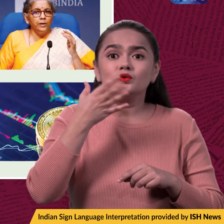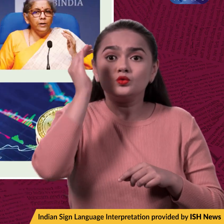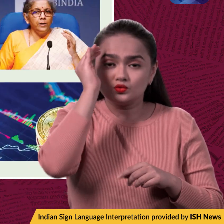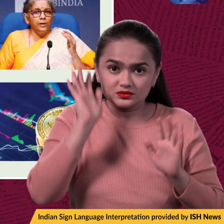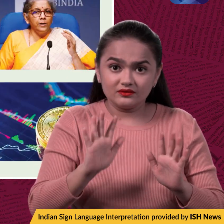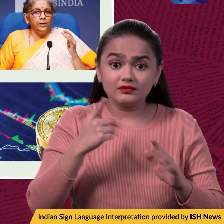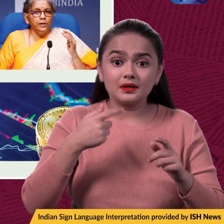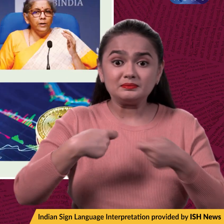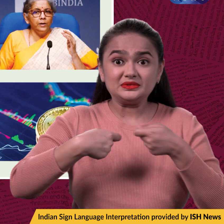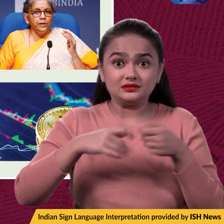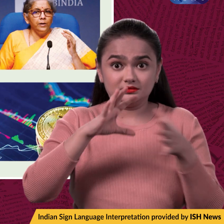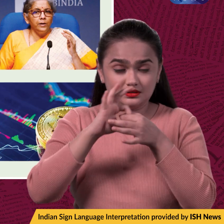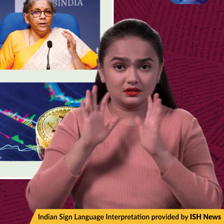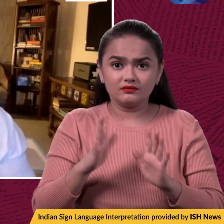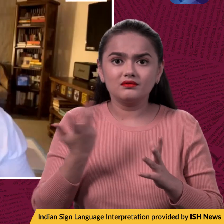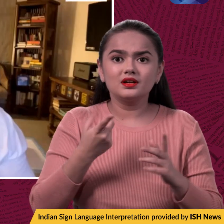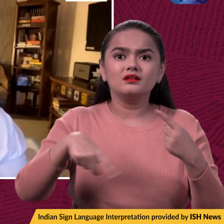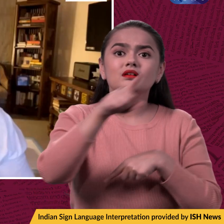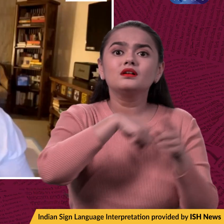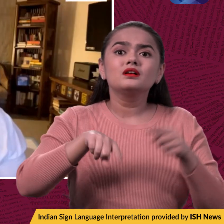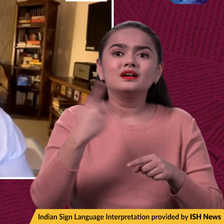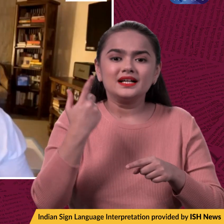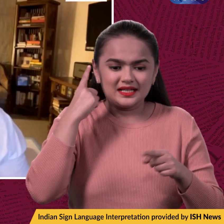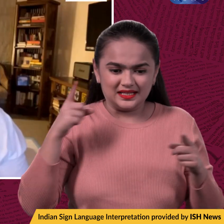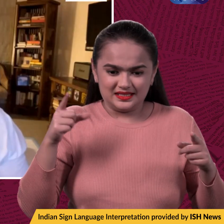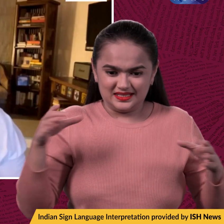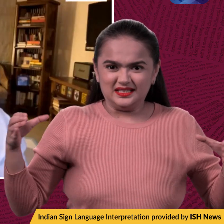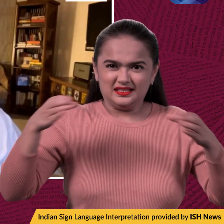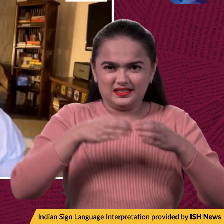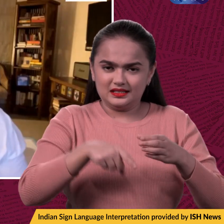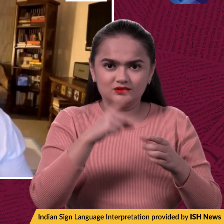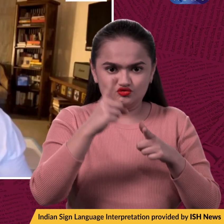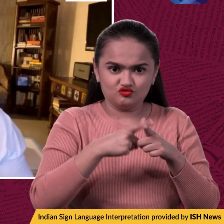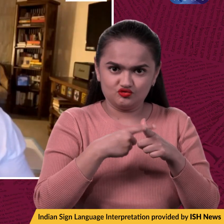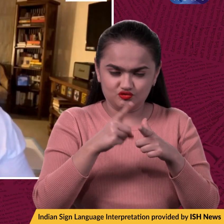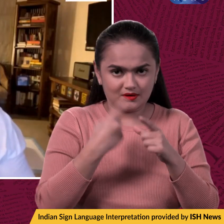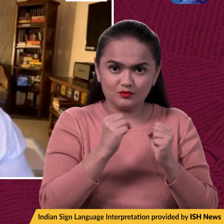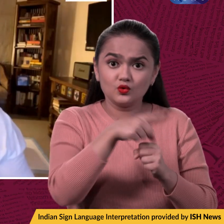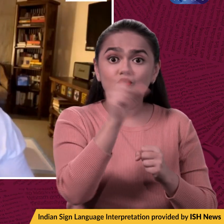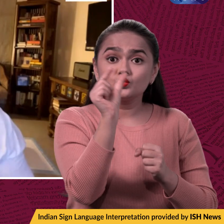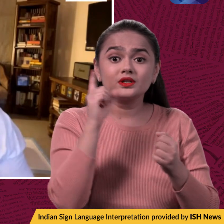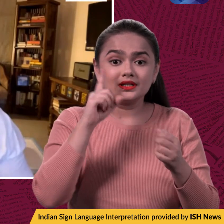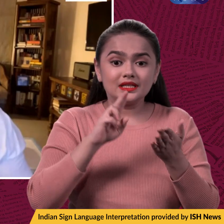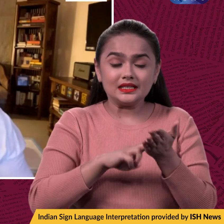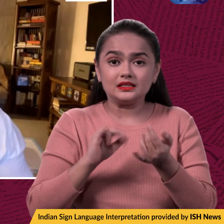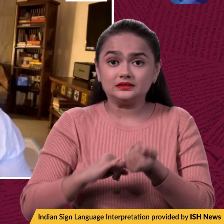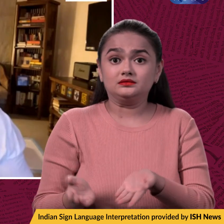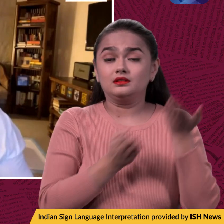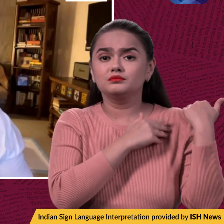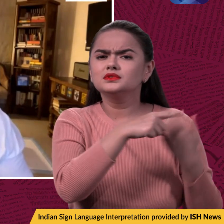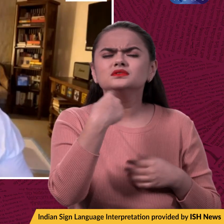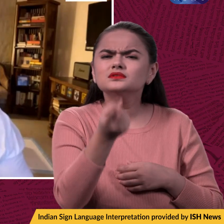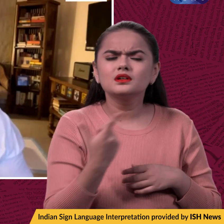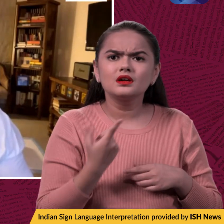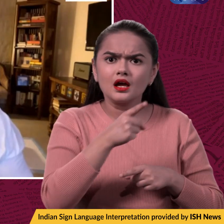at news coming in from the world of business. While addressing a gathering in Jammu, Union Finance Minister Nirmala